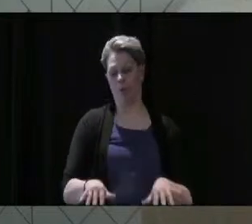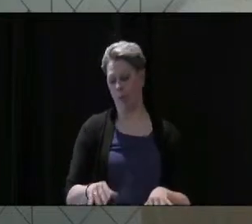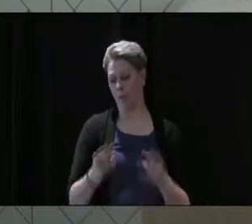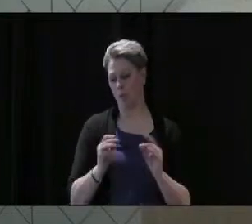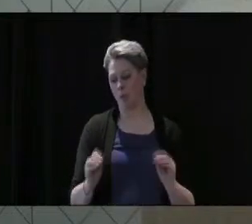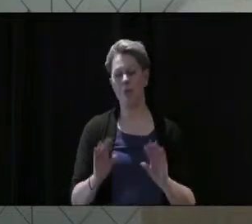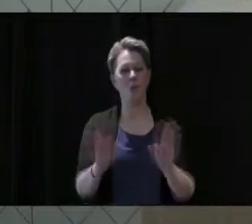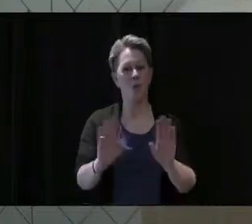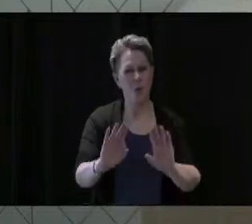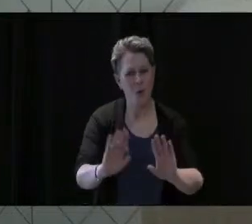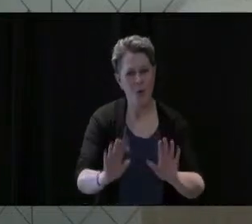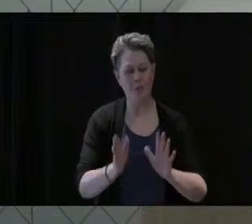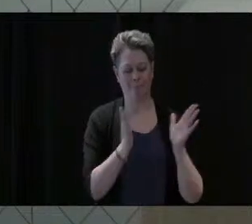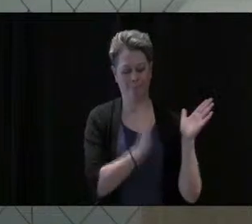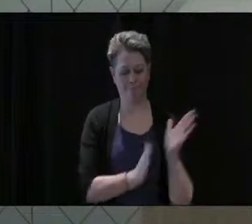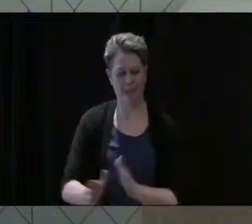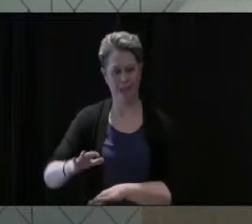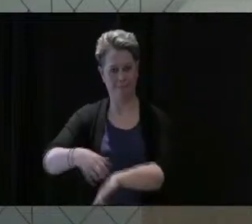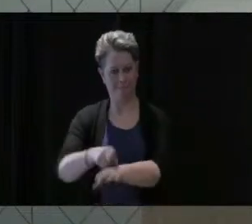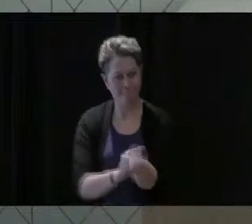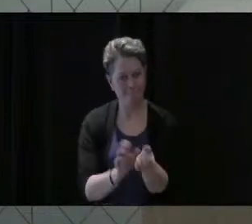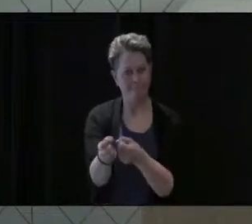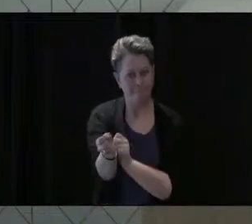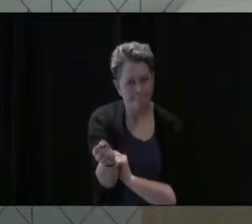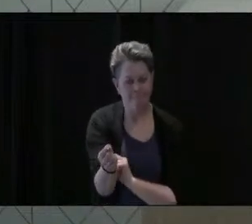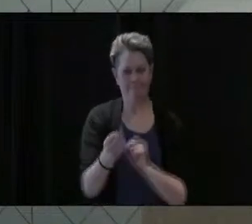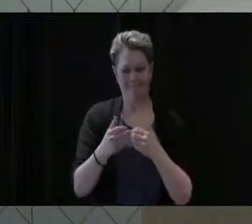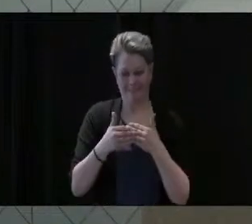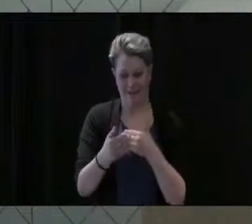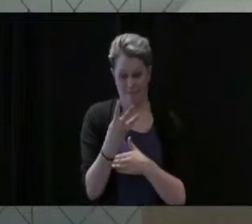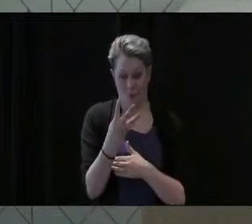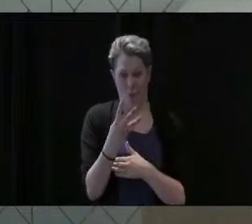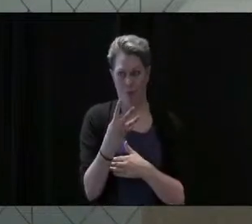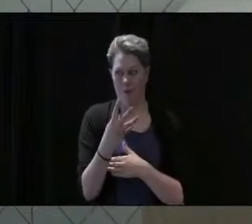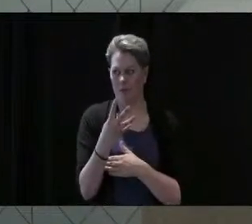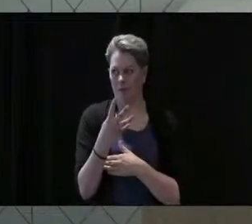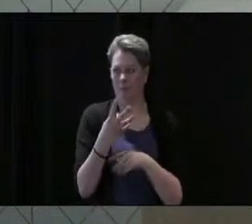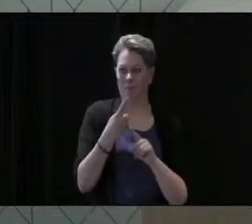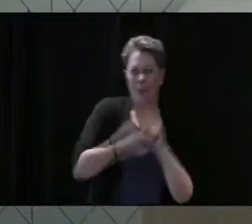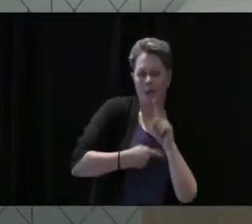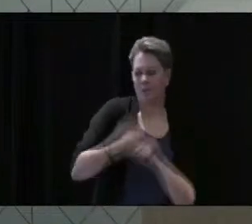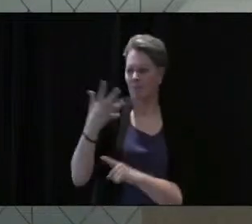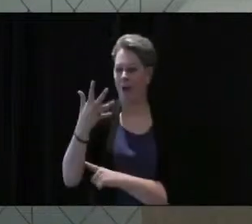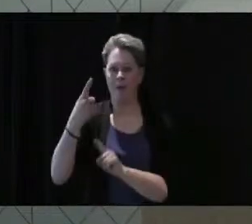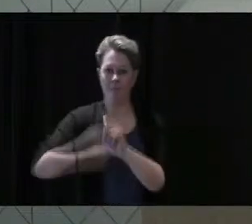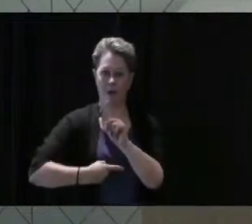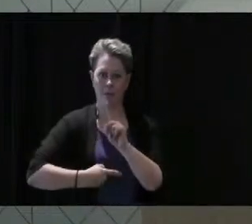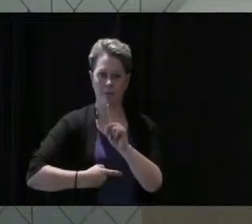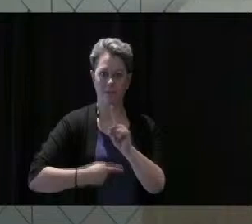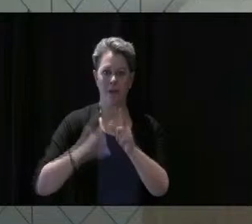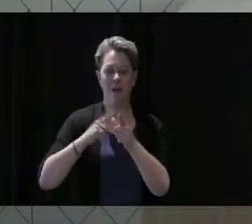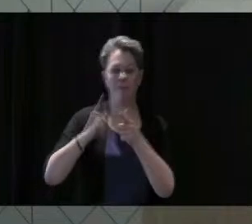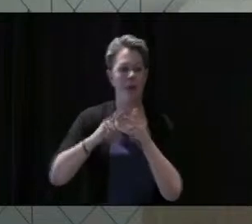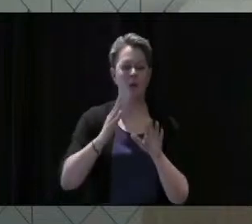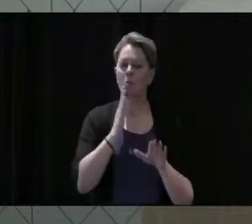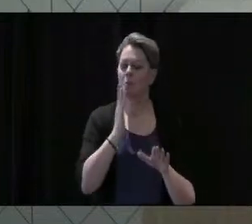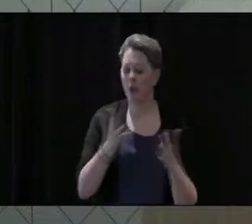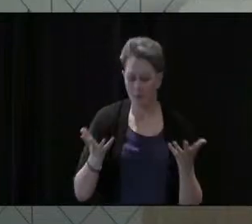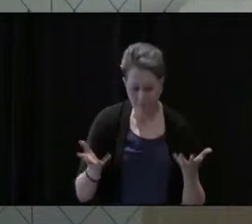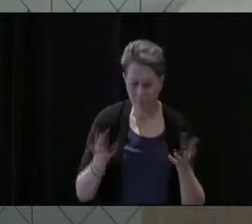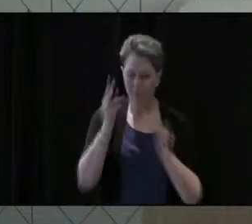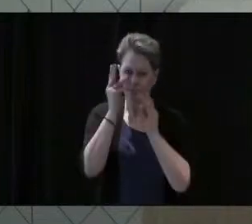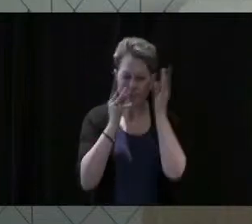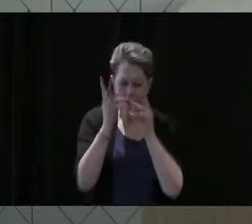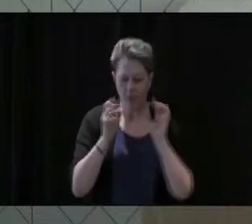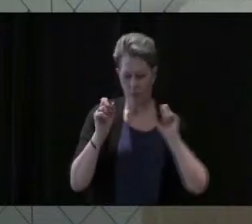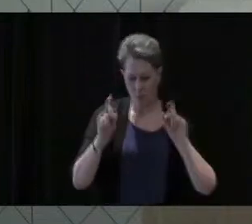you take the next, you know, 4 or 5 months to really start thinking about, well, what does